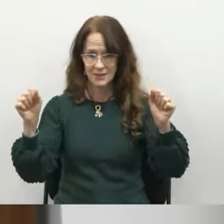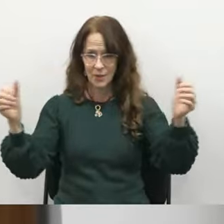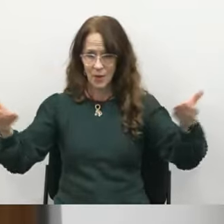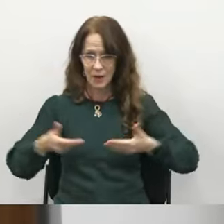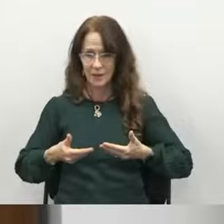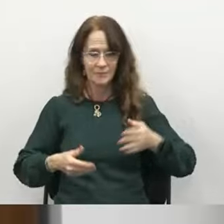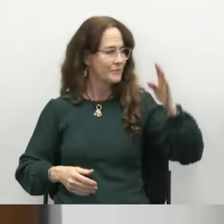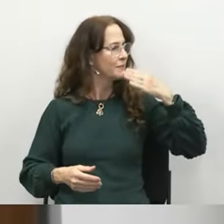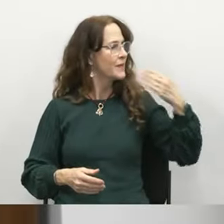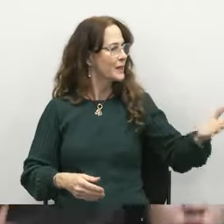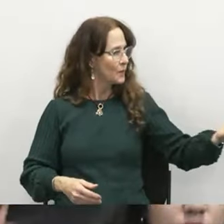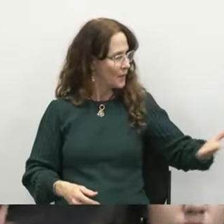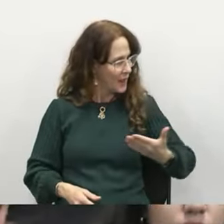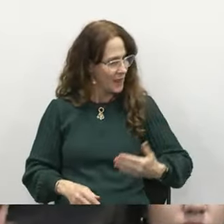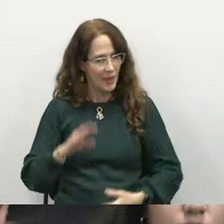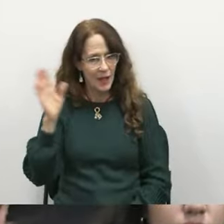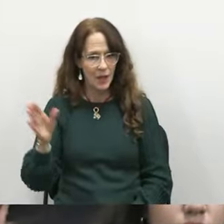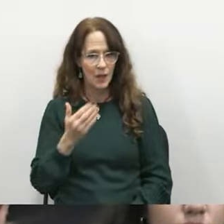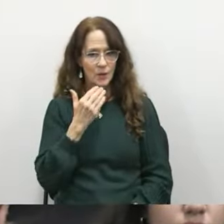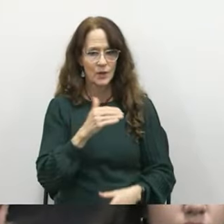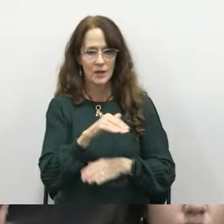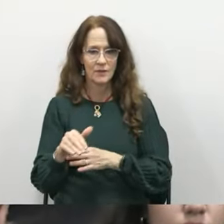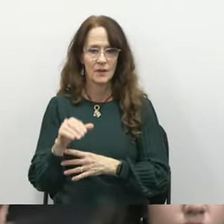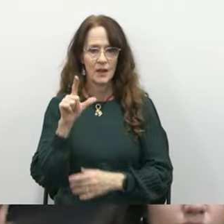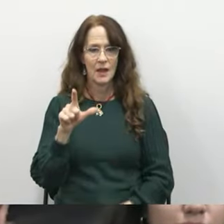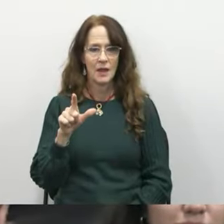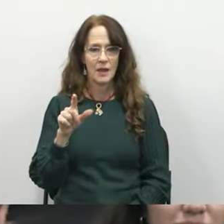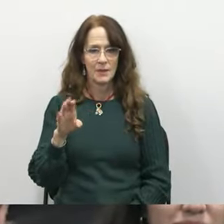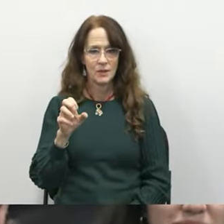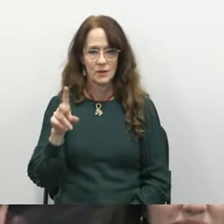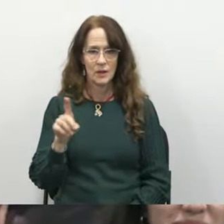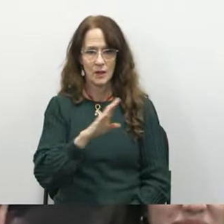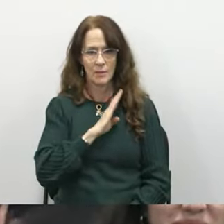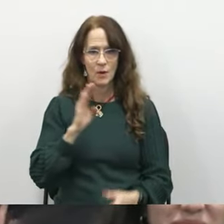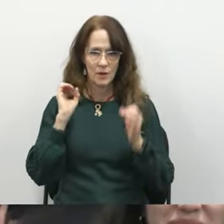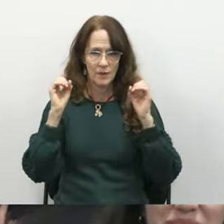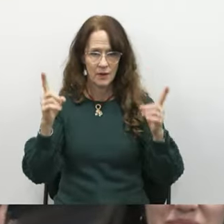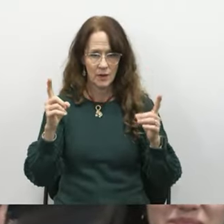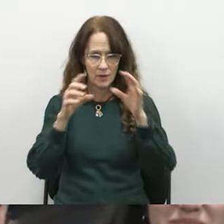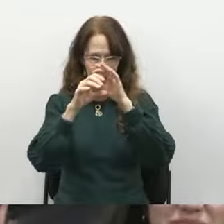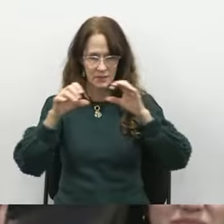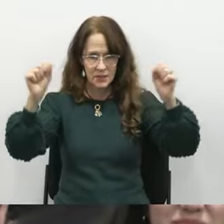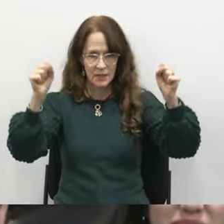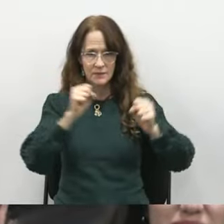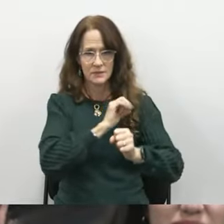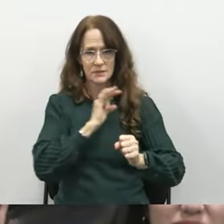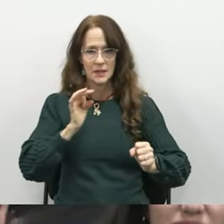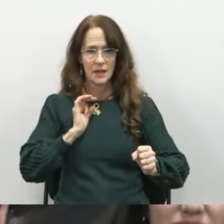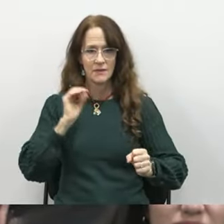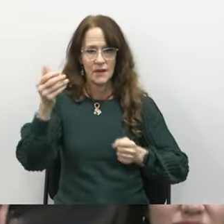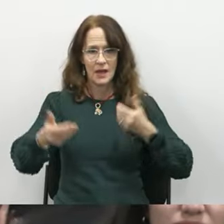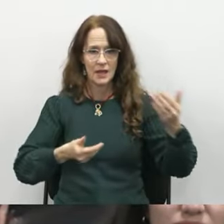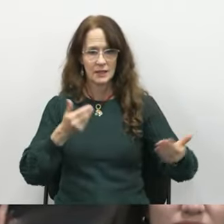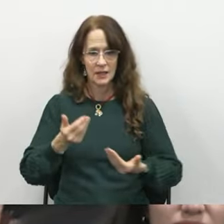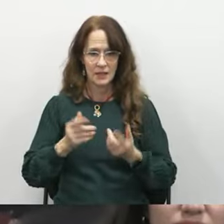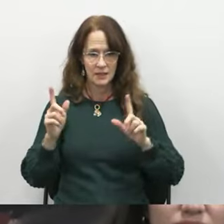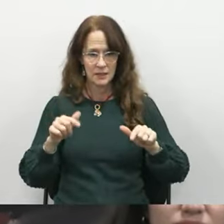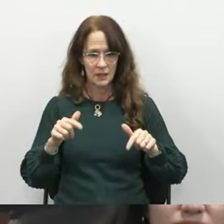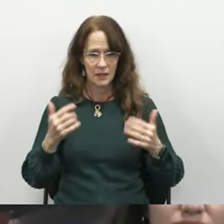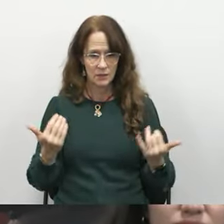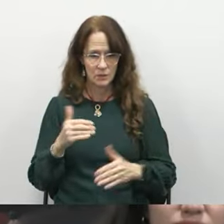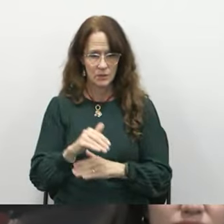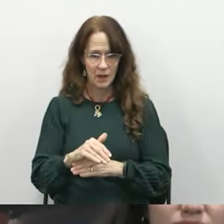Hello. Good evening, Long Beach Unified Board of Education, executive staff, and all guests attending tonight. My name is